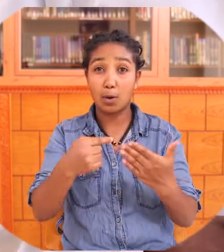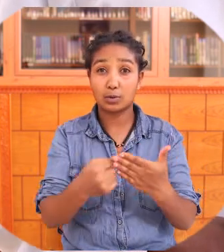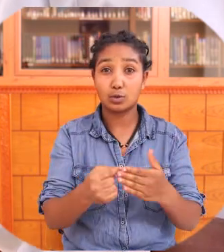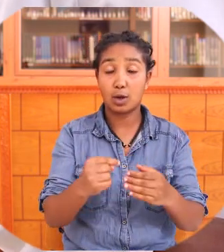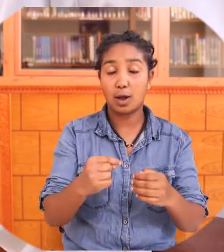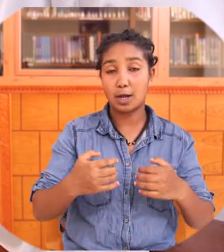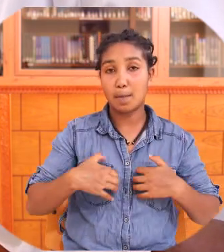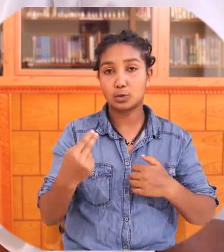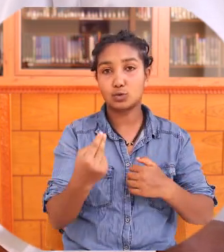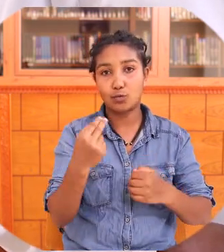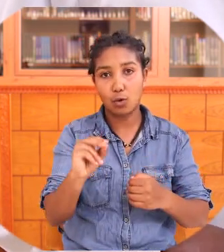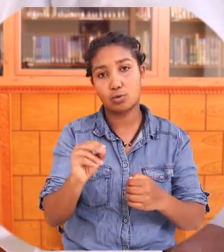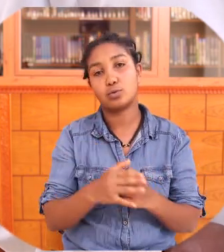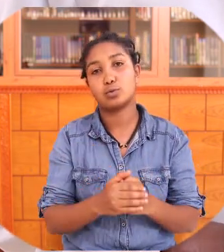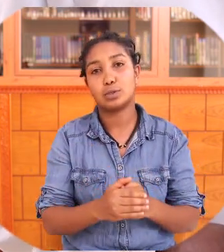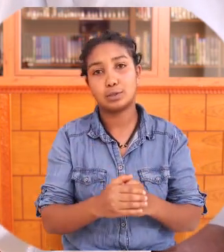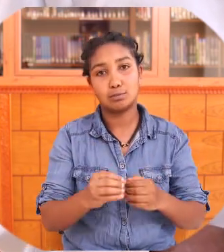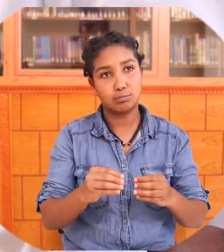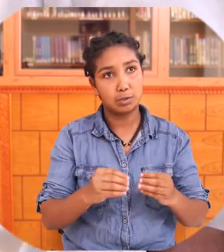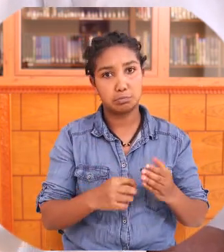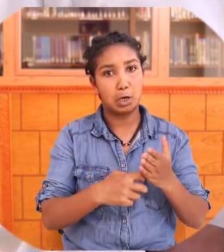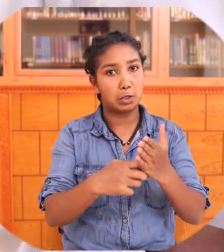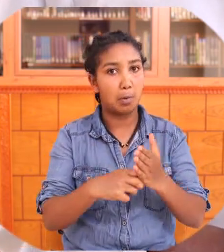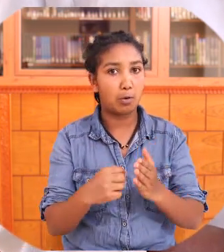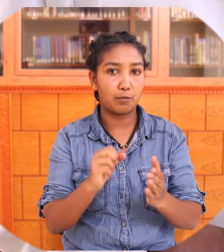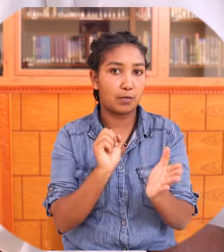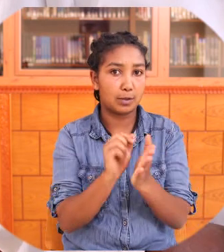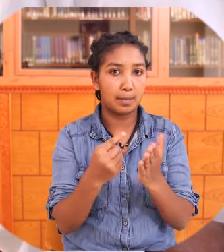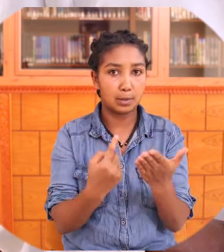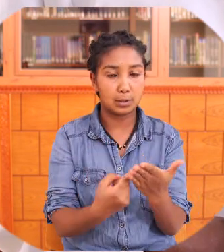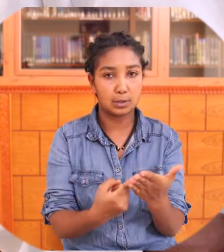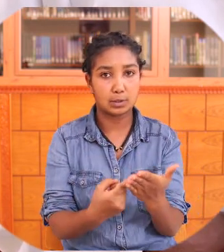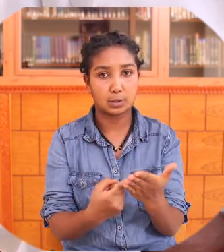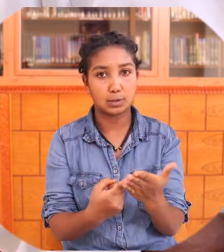are used as a means of drag power. Example for this,